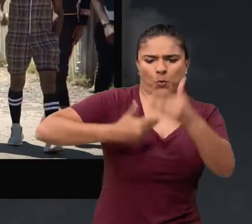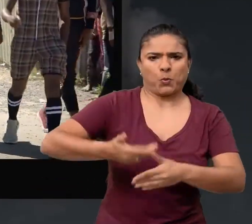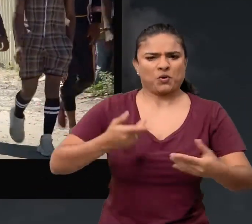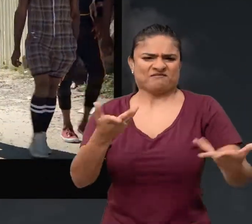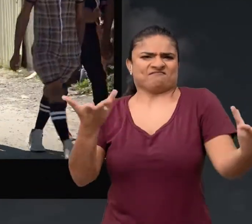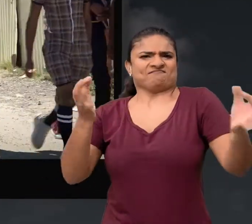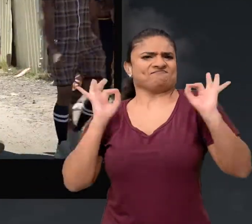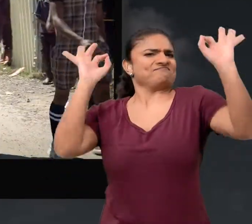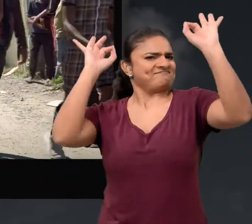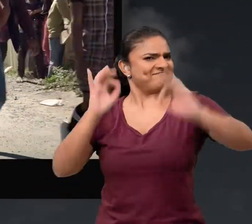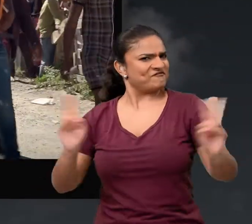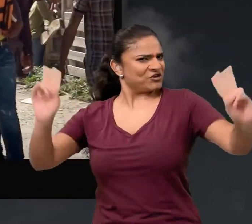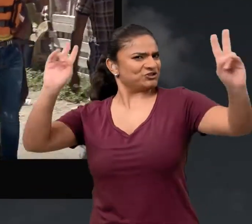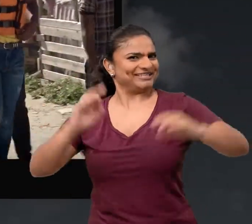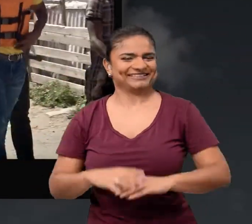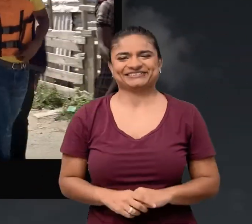little bit forward.